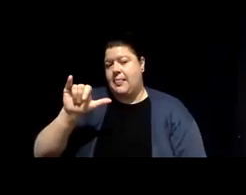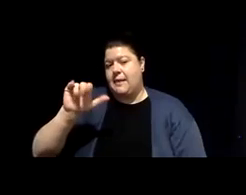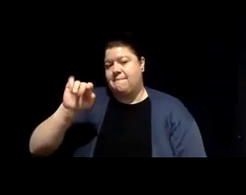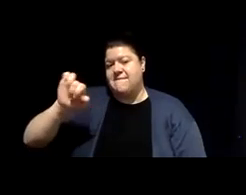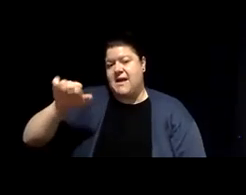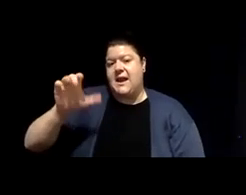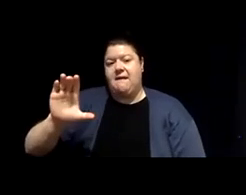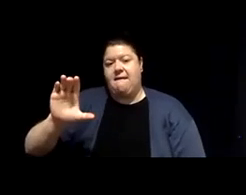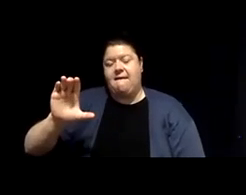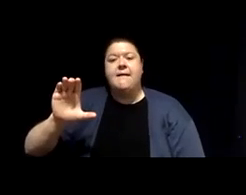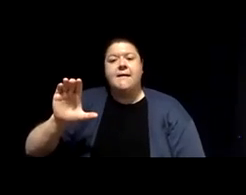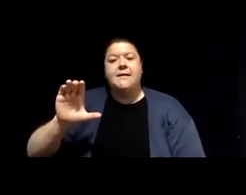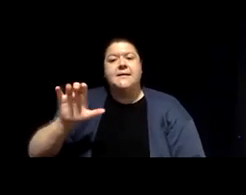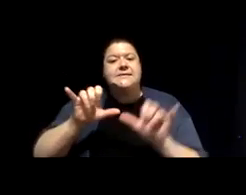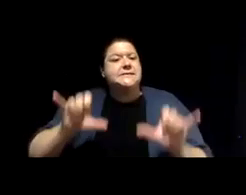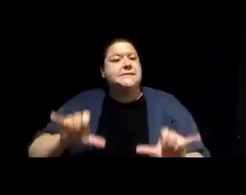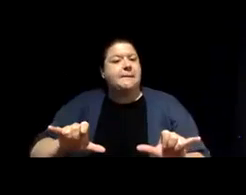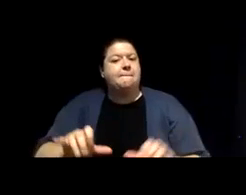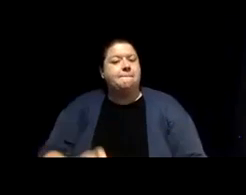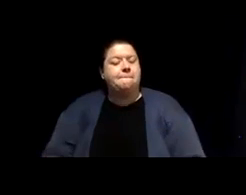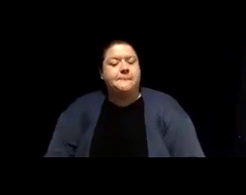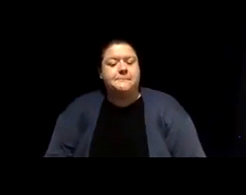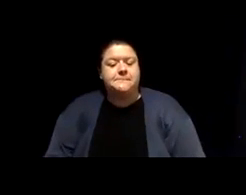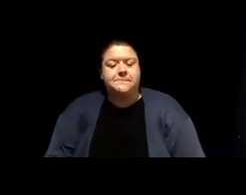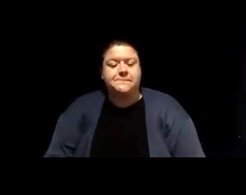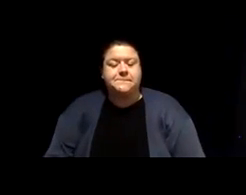lymphatic system?